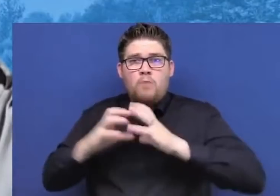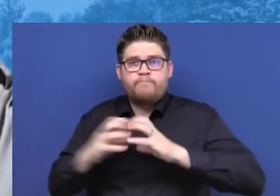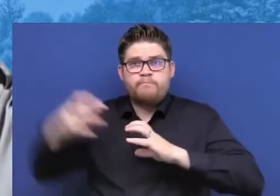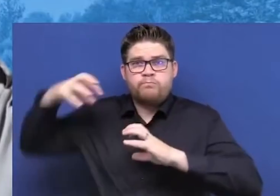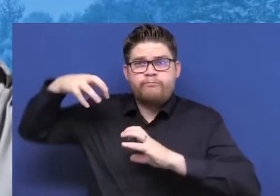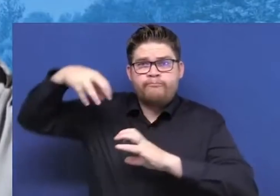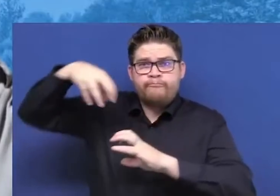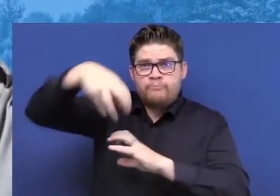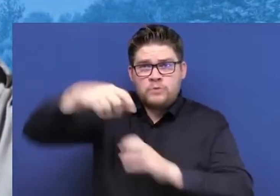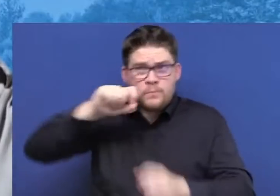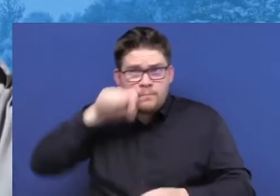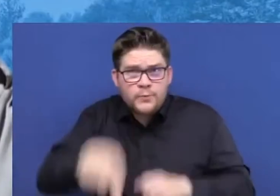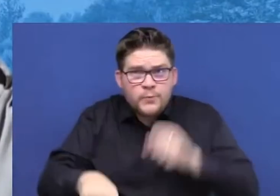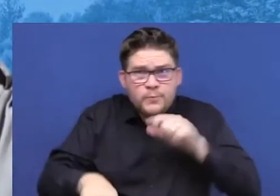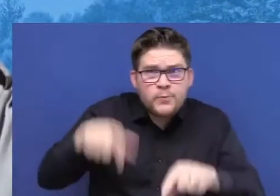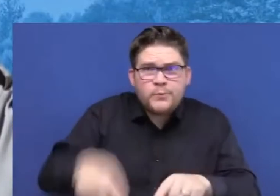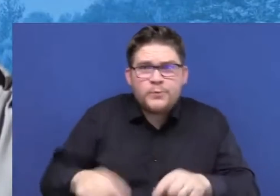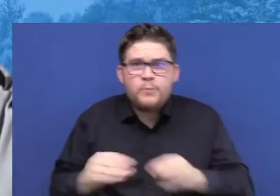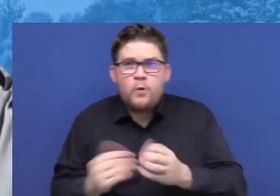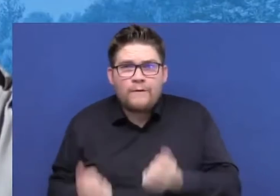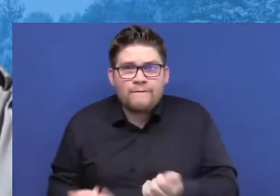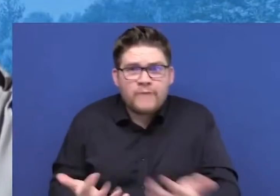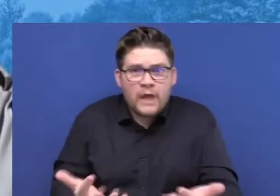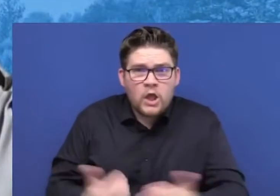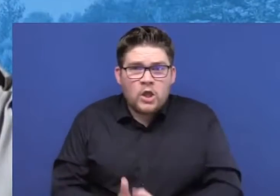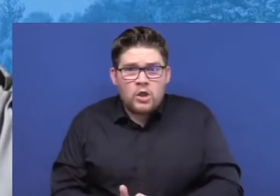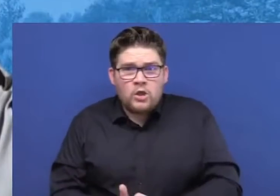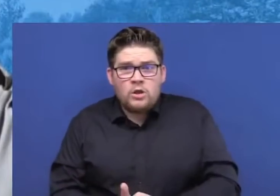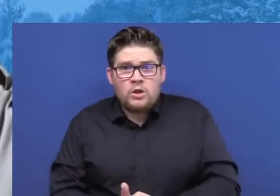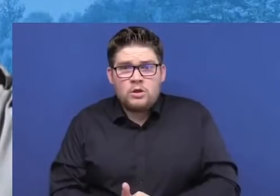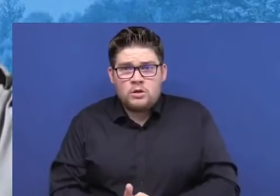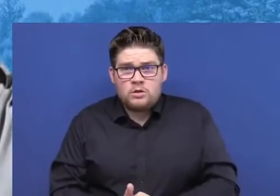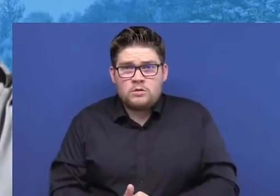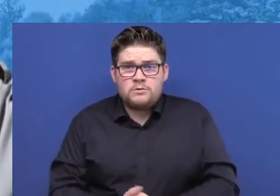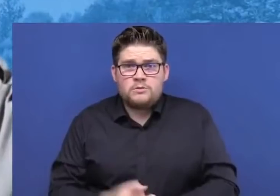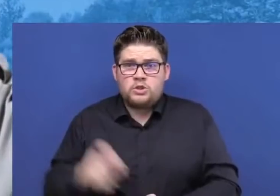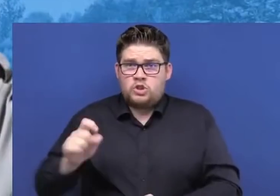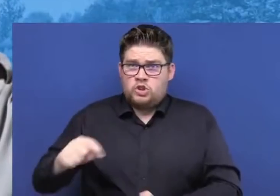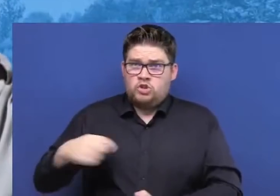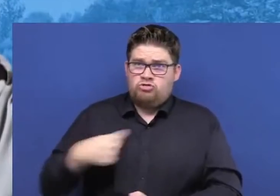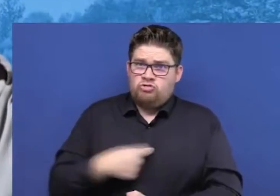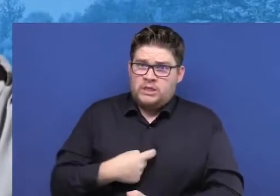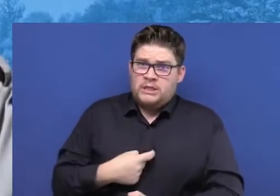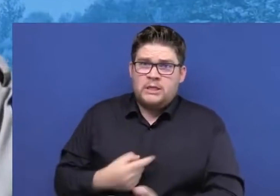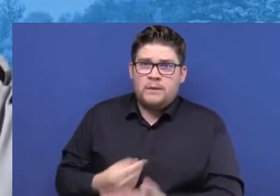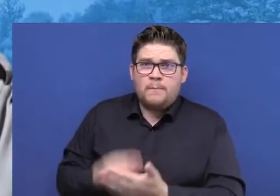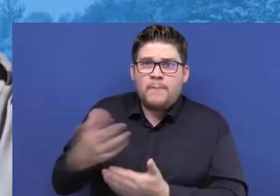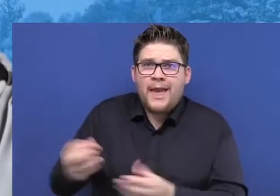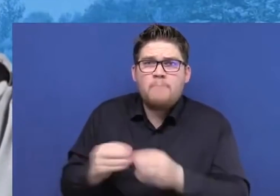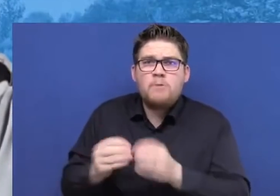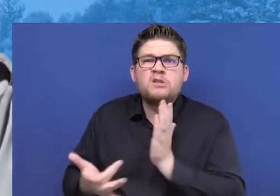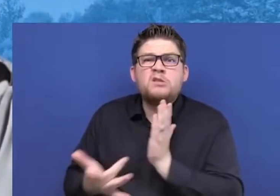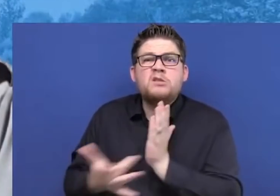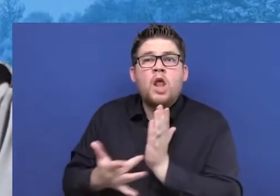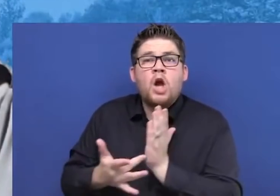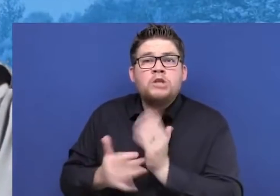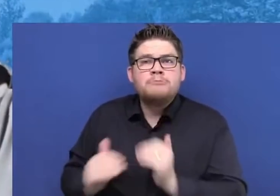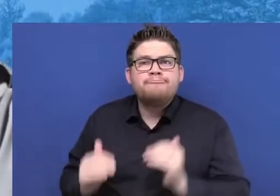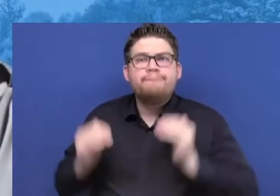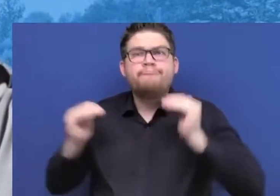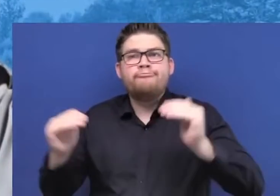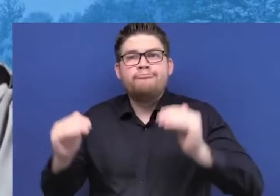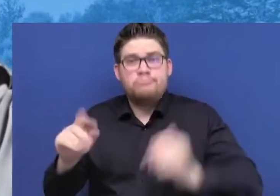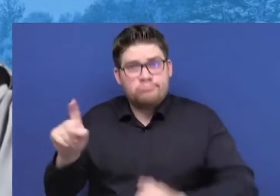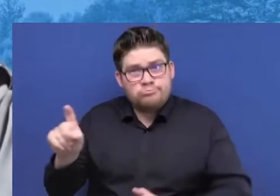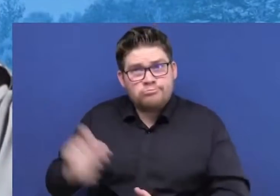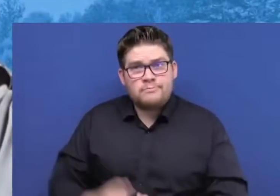that we perhaps should be adopting? Yeah, so coming out of the 2017 and AET wildfire